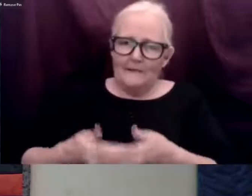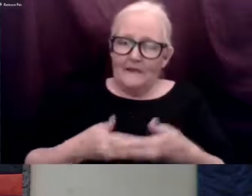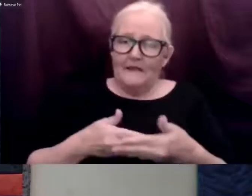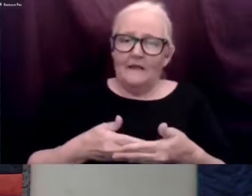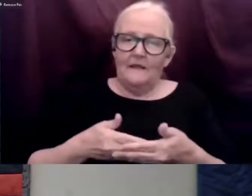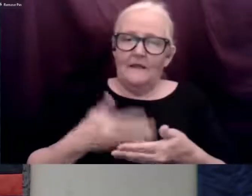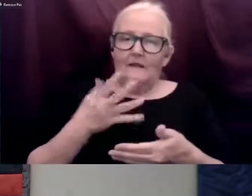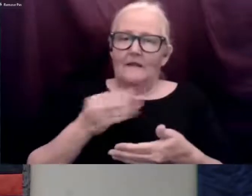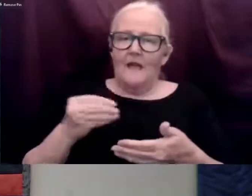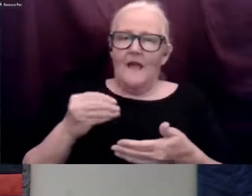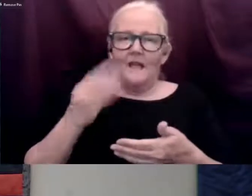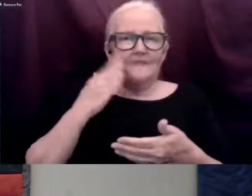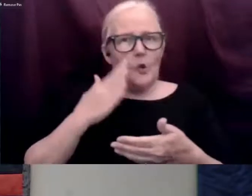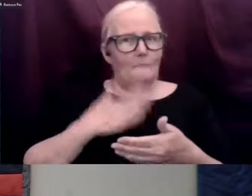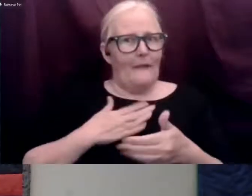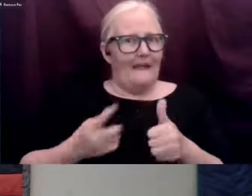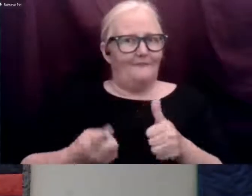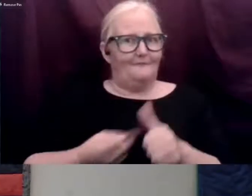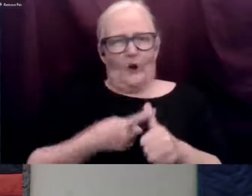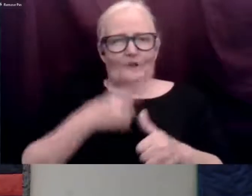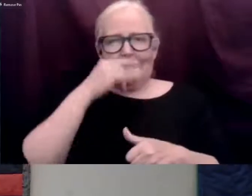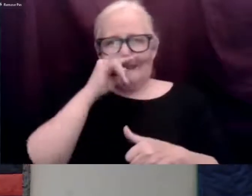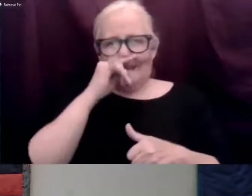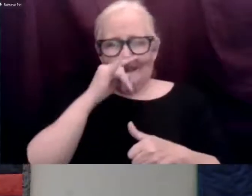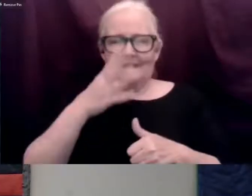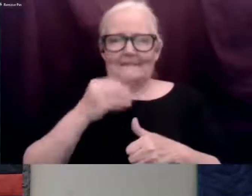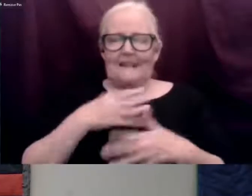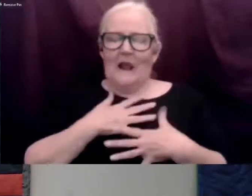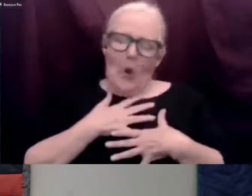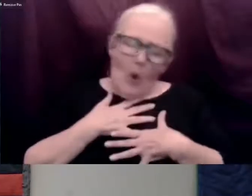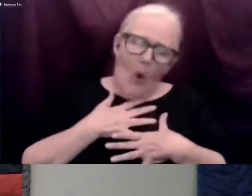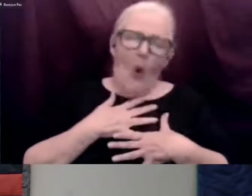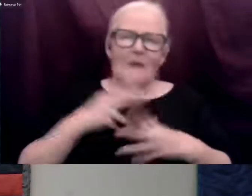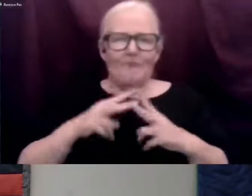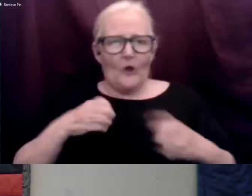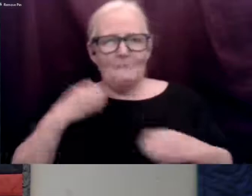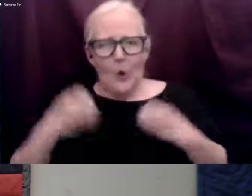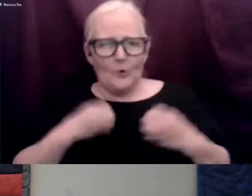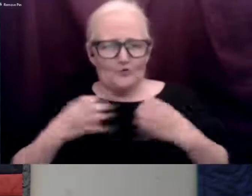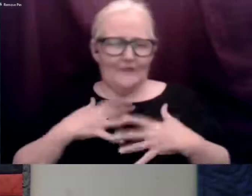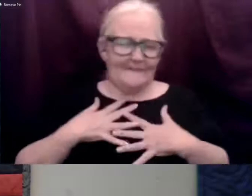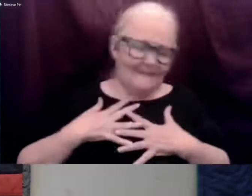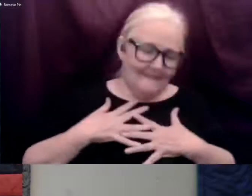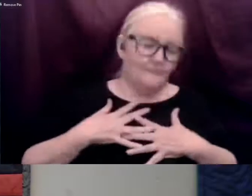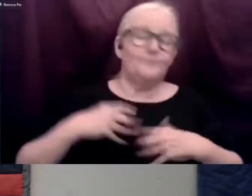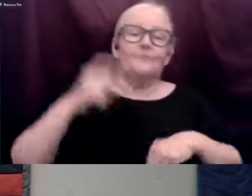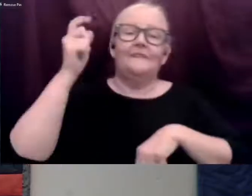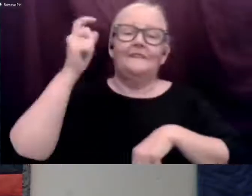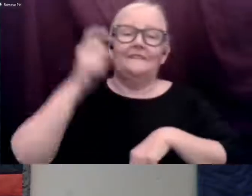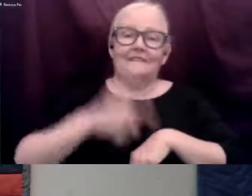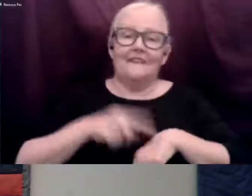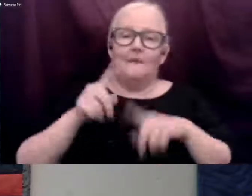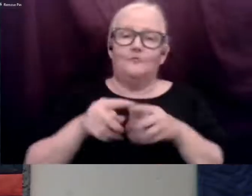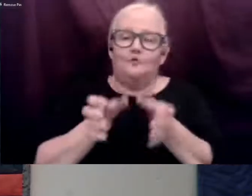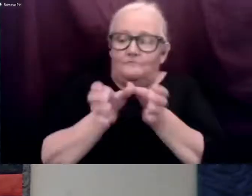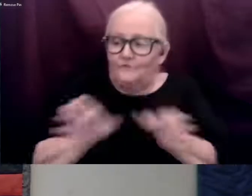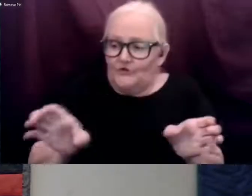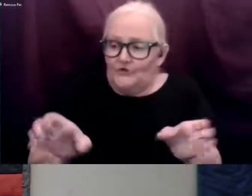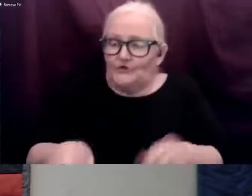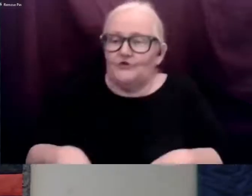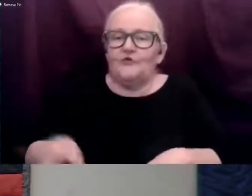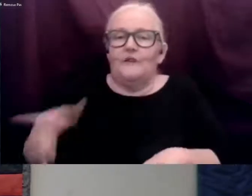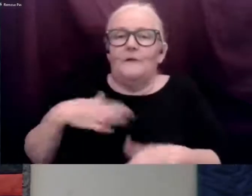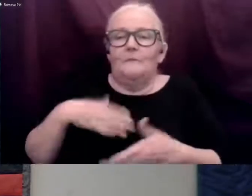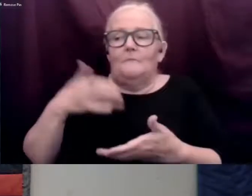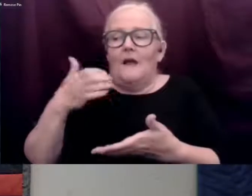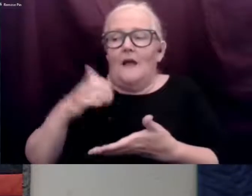of a newborn feels. When it came time to break into small groups, Kristin took CJ so I could have the luxury